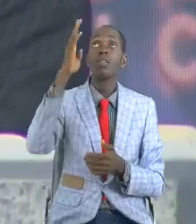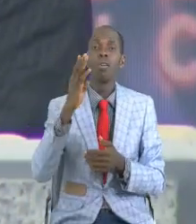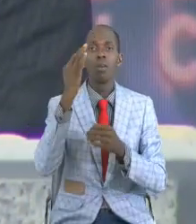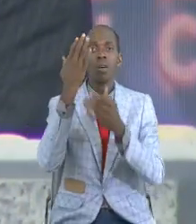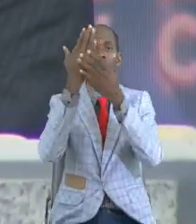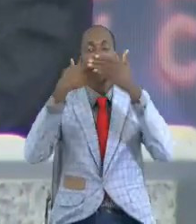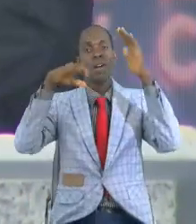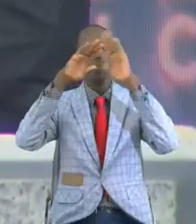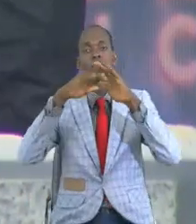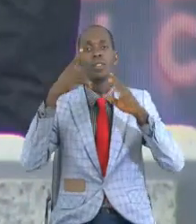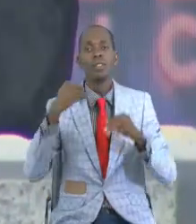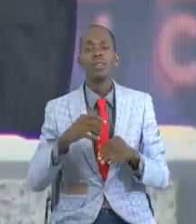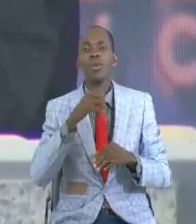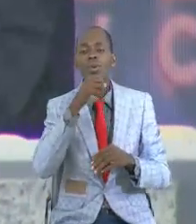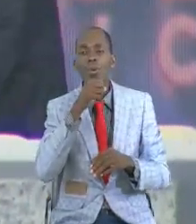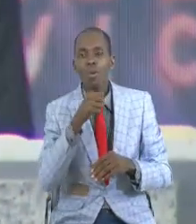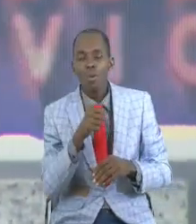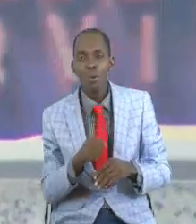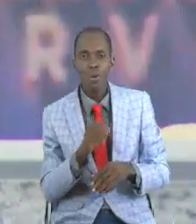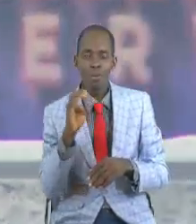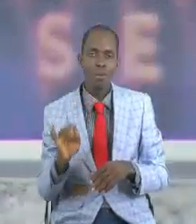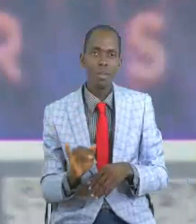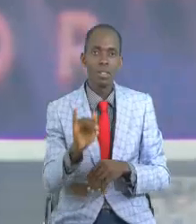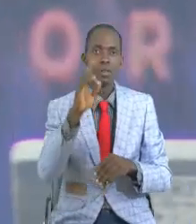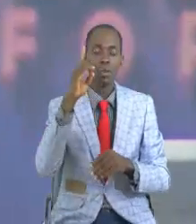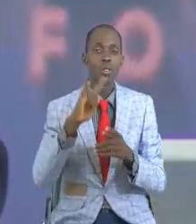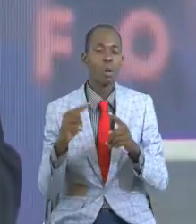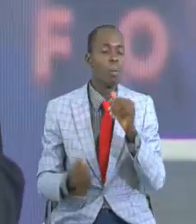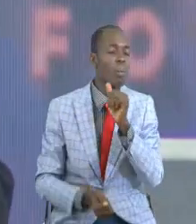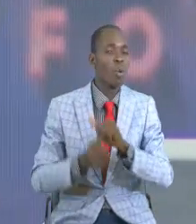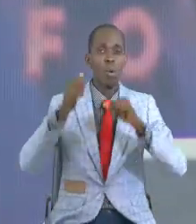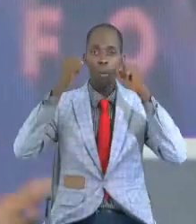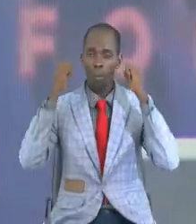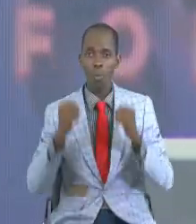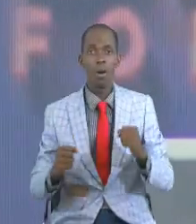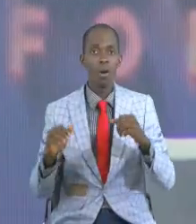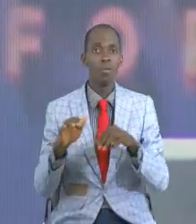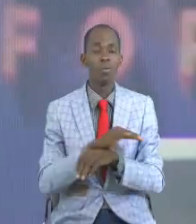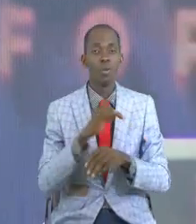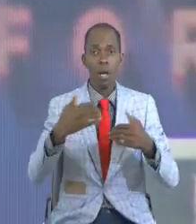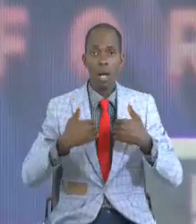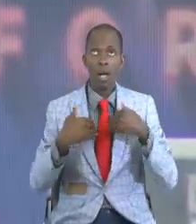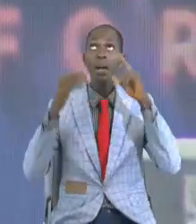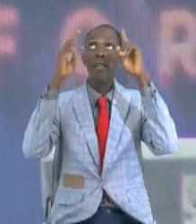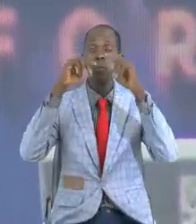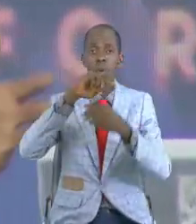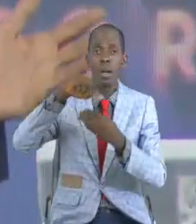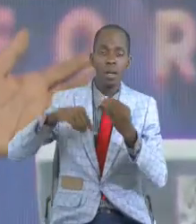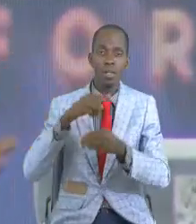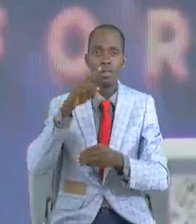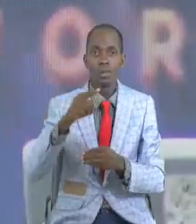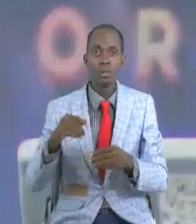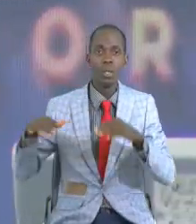of Days, the Most Powerful, when you have him in you, around you, beneath you, above